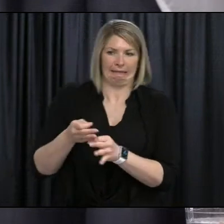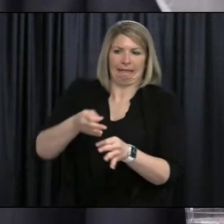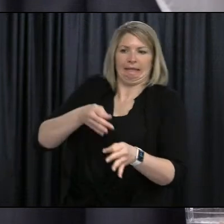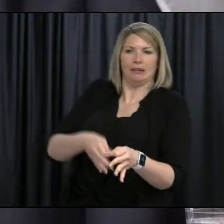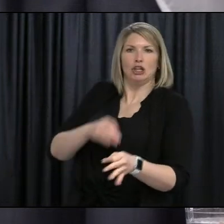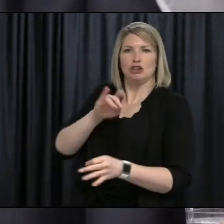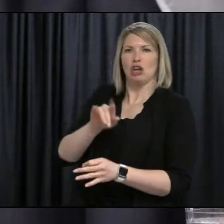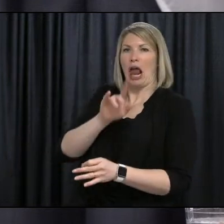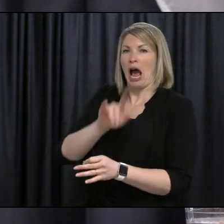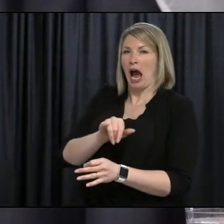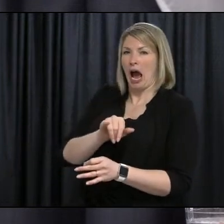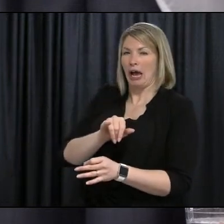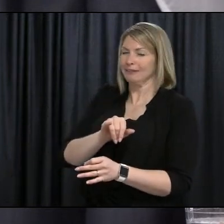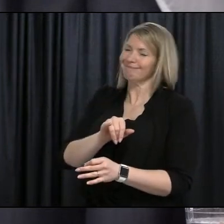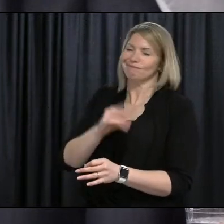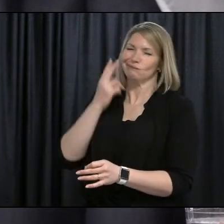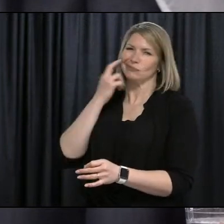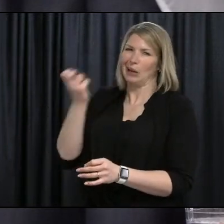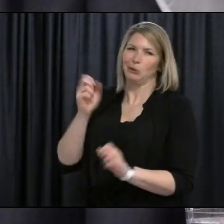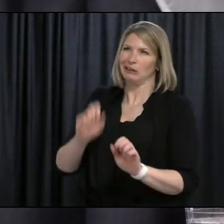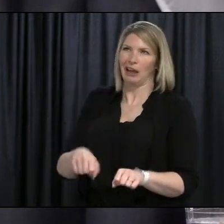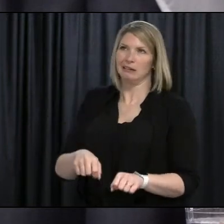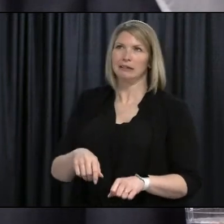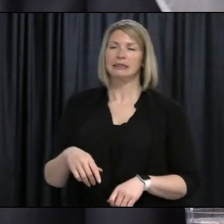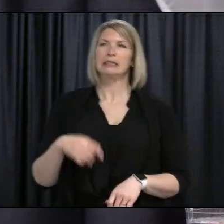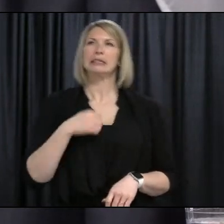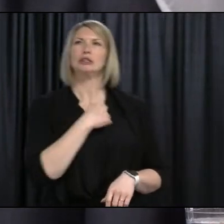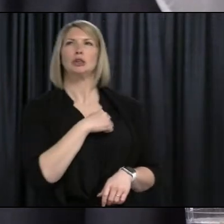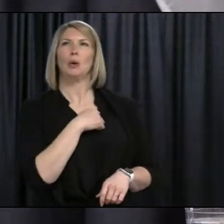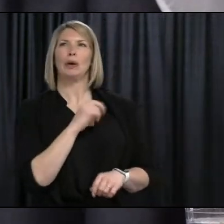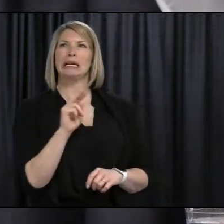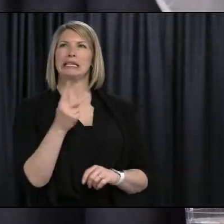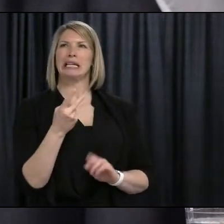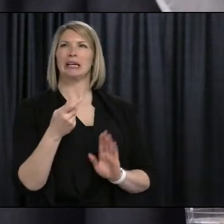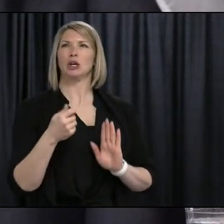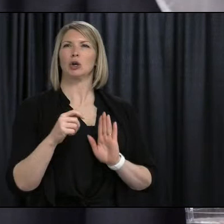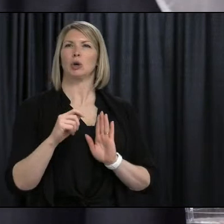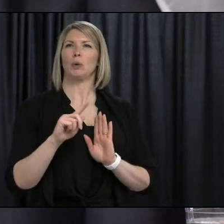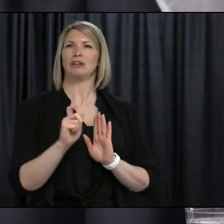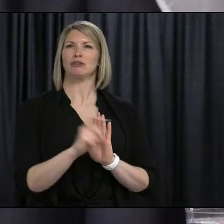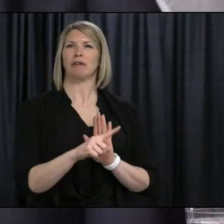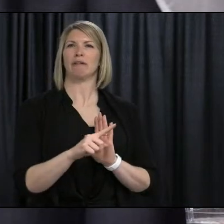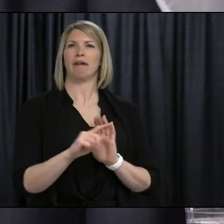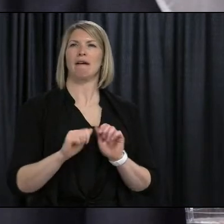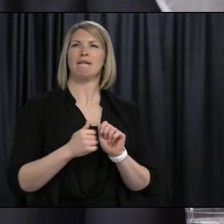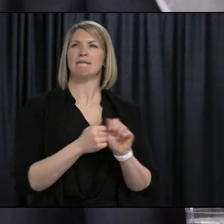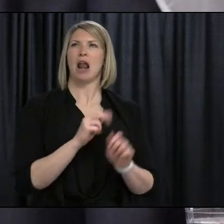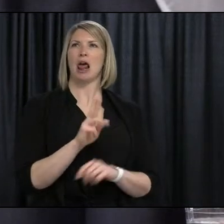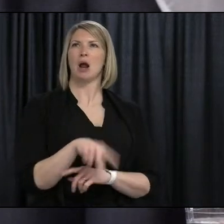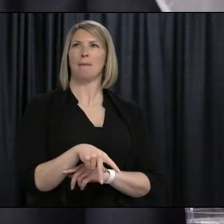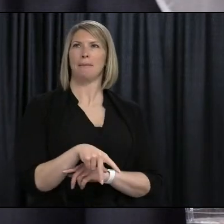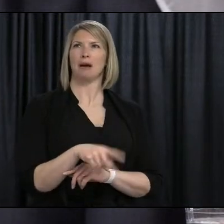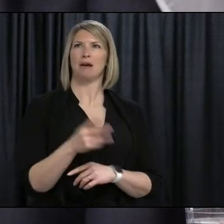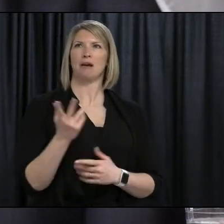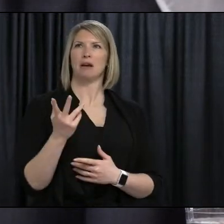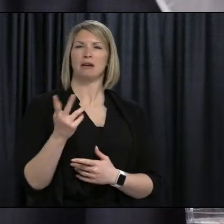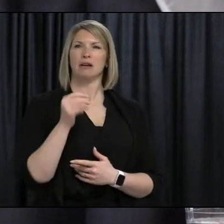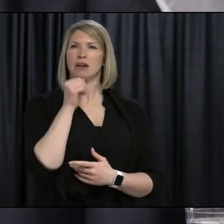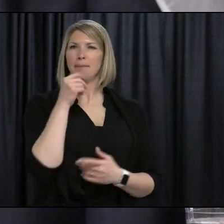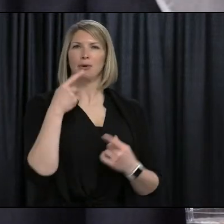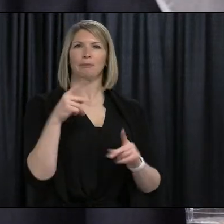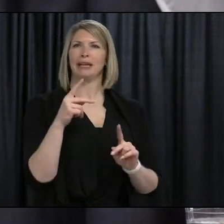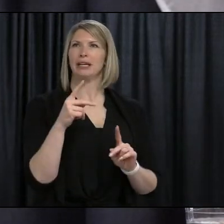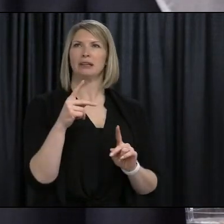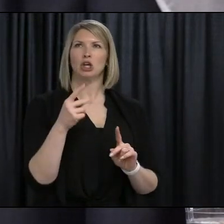have vaccinations just one booked final for. question, actually. It's a follow-up because a lot of people have lots of questions about